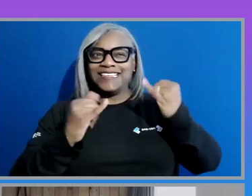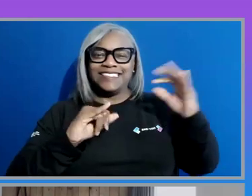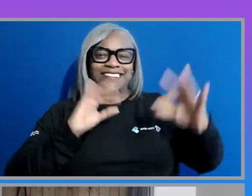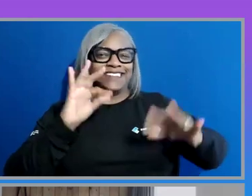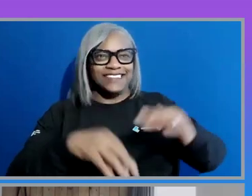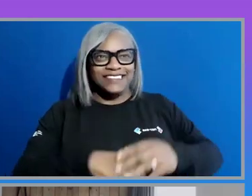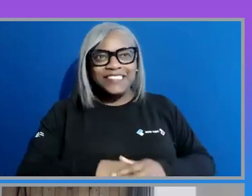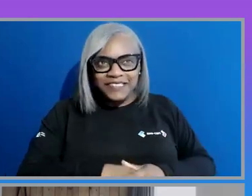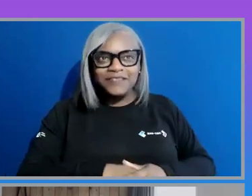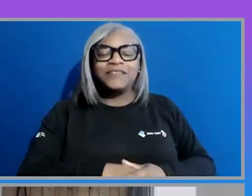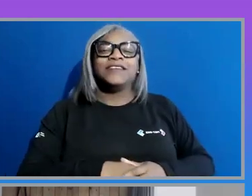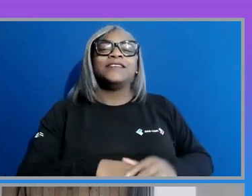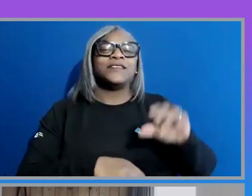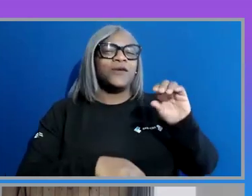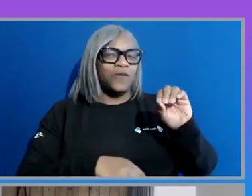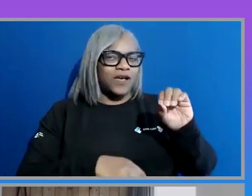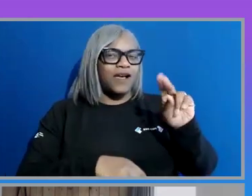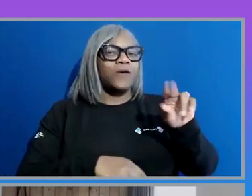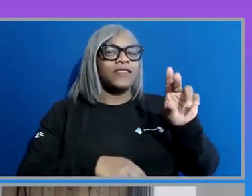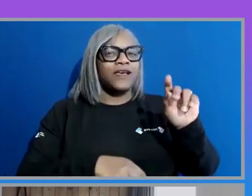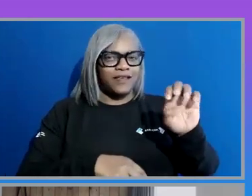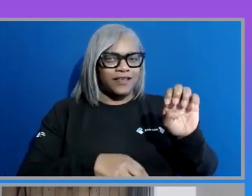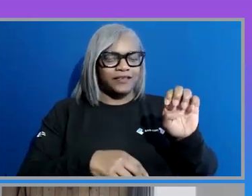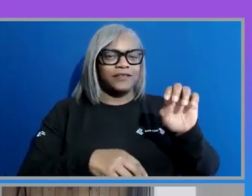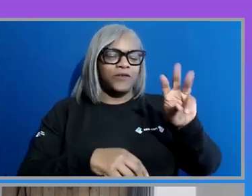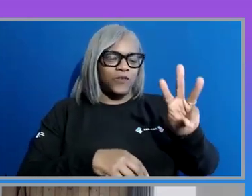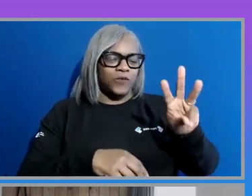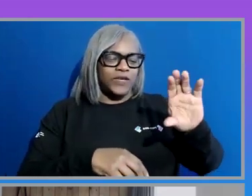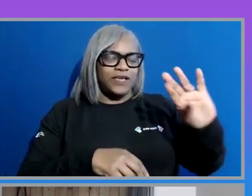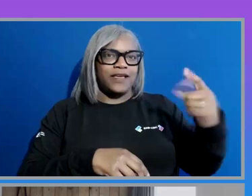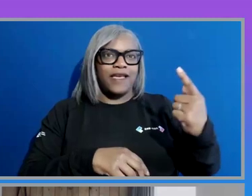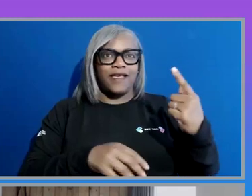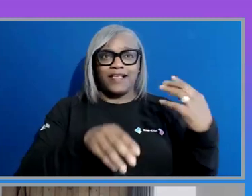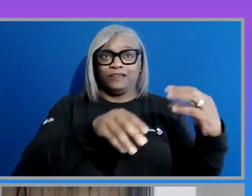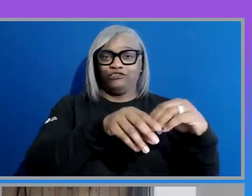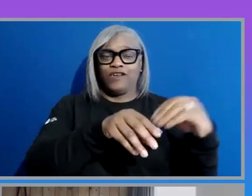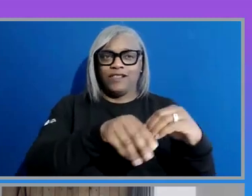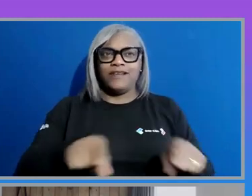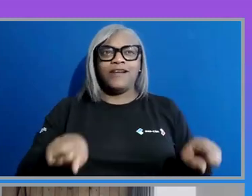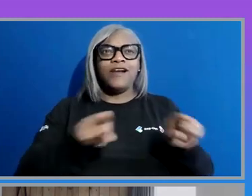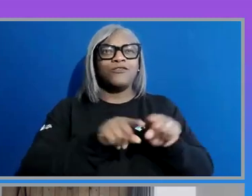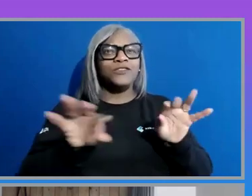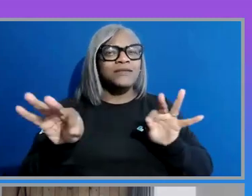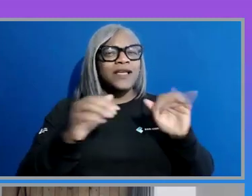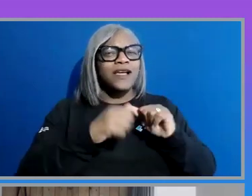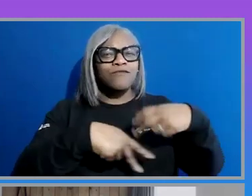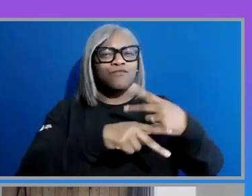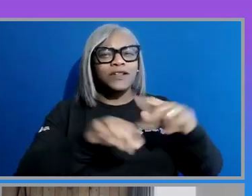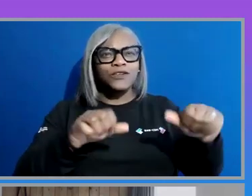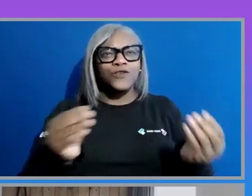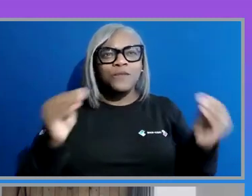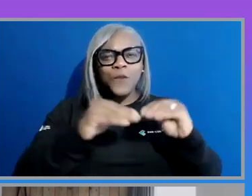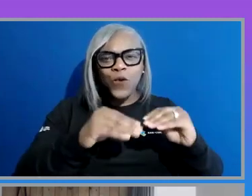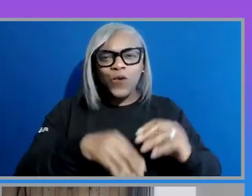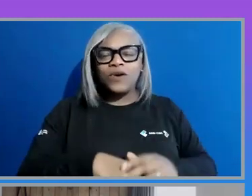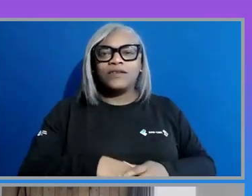internally and explain the ways your products will commit to doing more. Outline requirements for design,